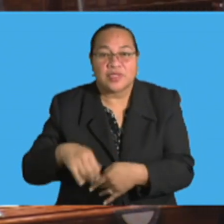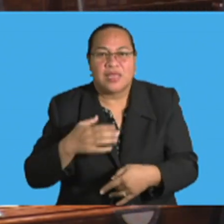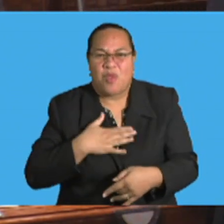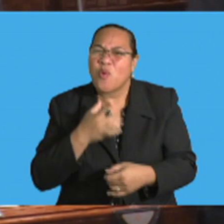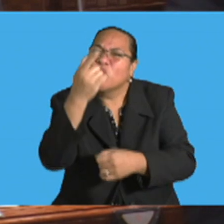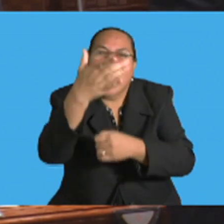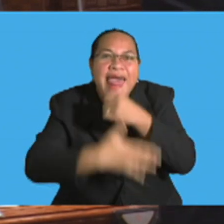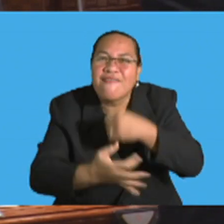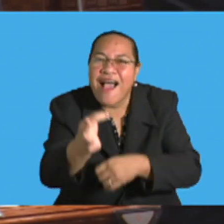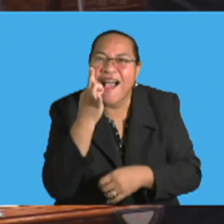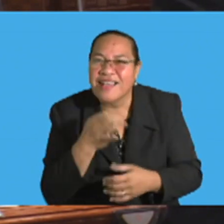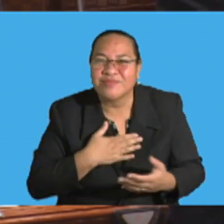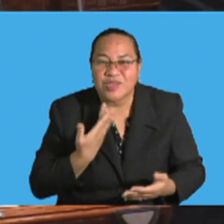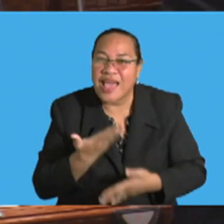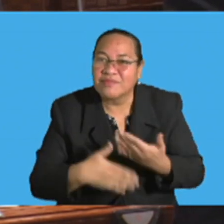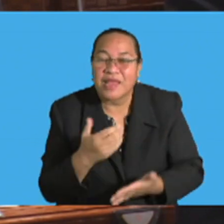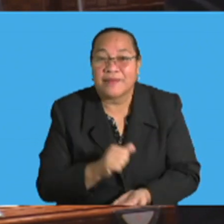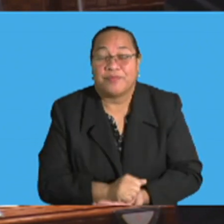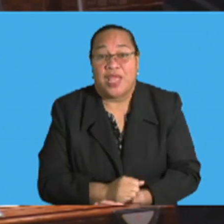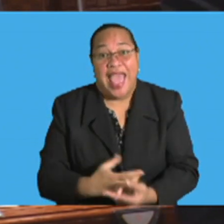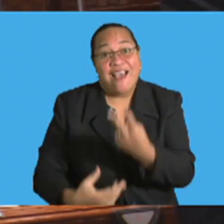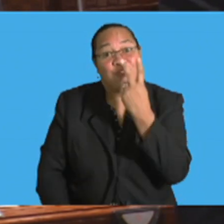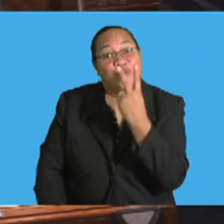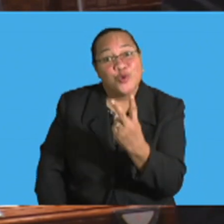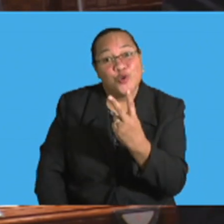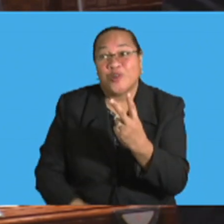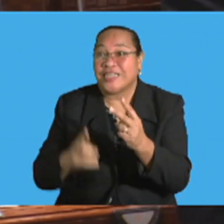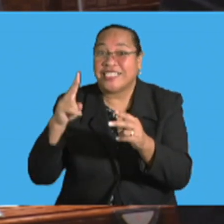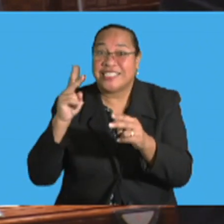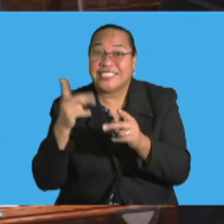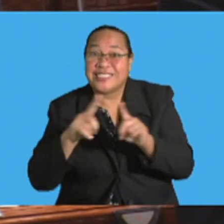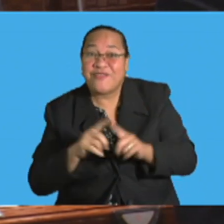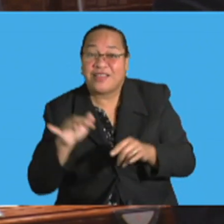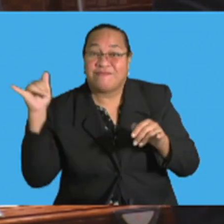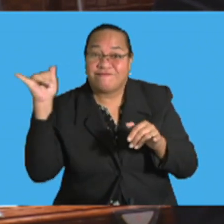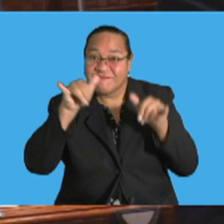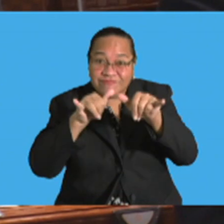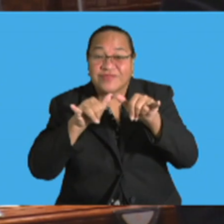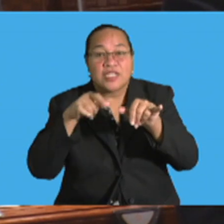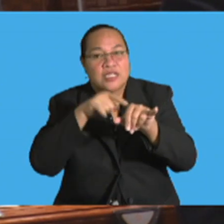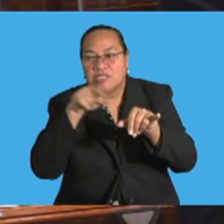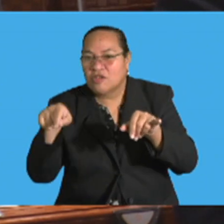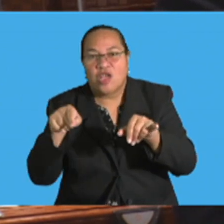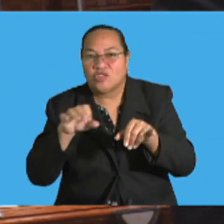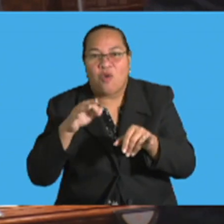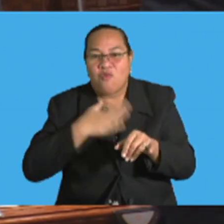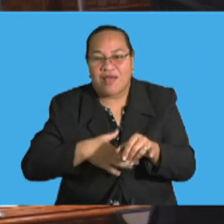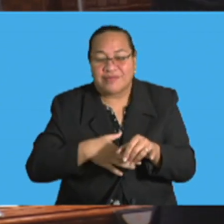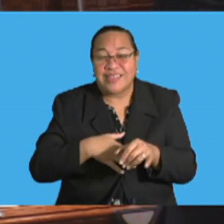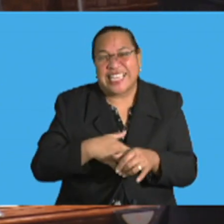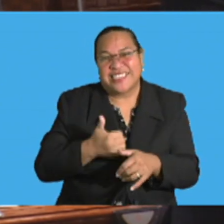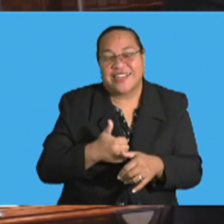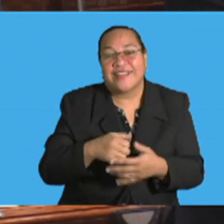ask. There were two A350s available that one airline actually did not want to take up.